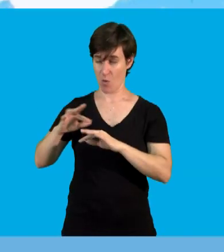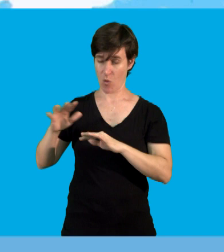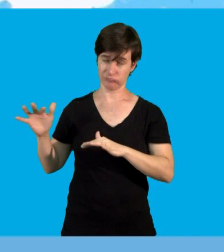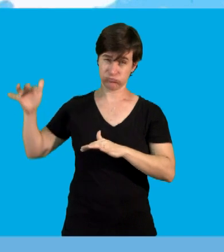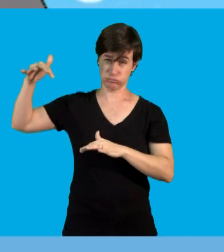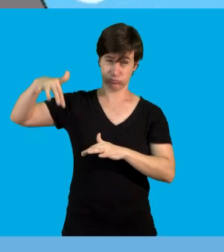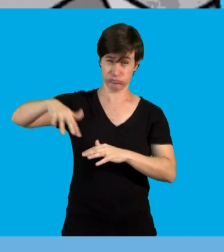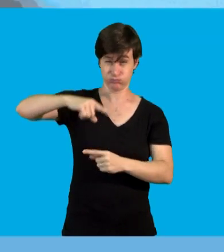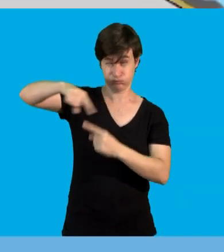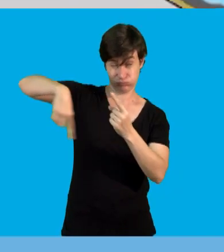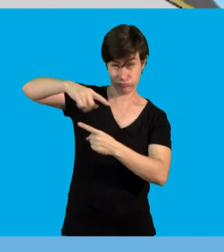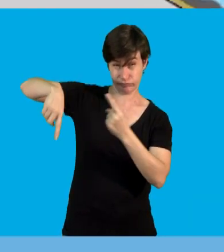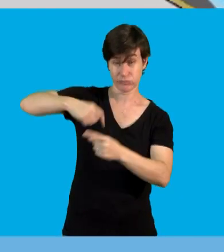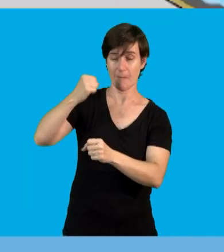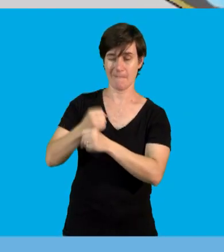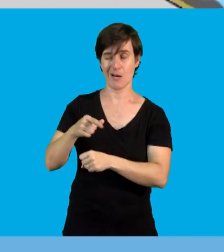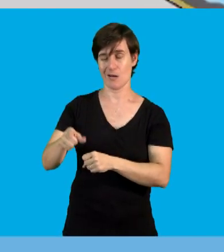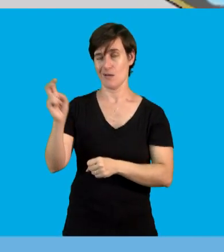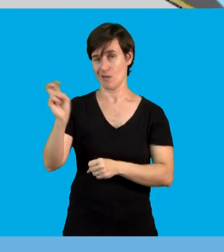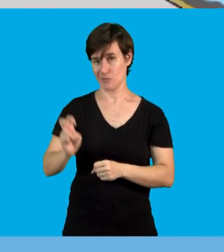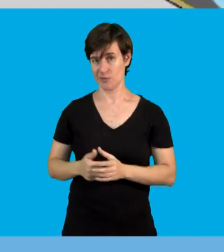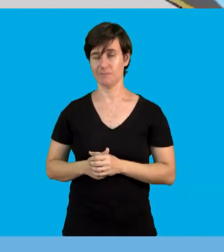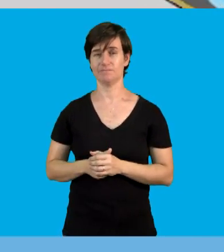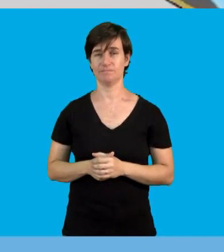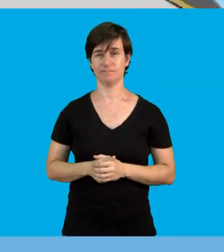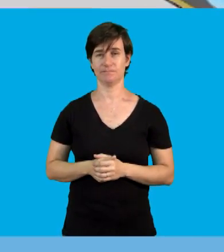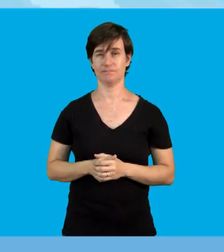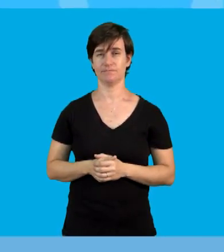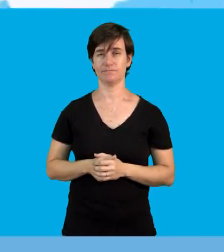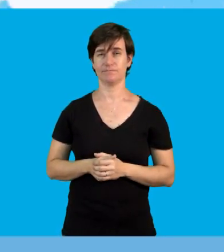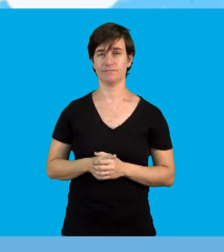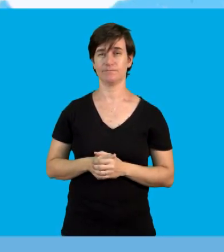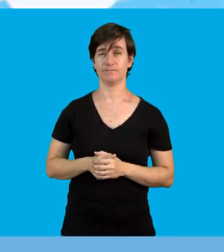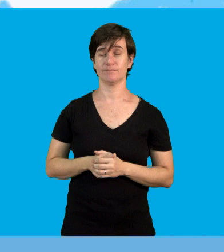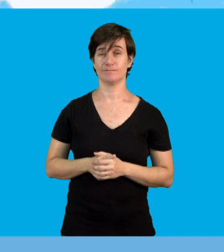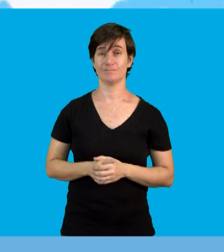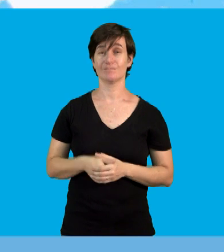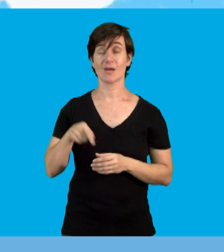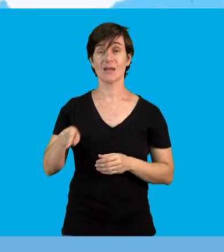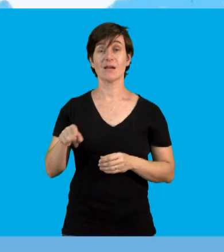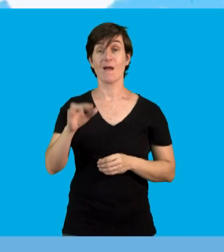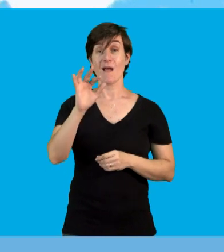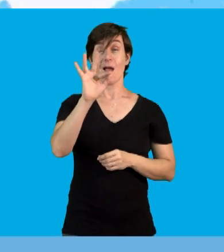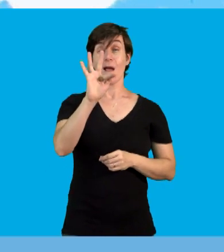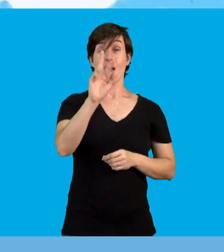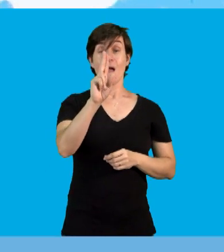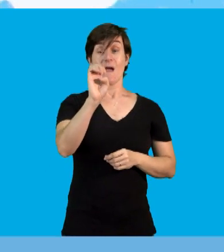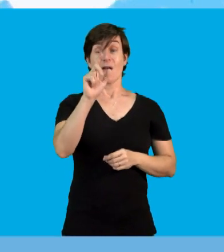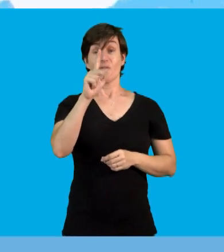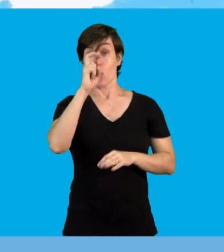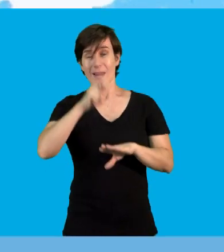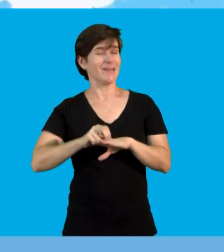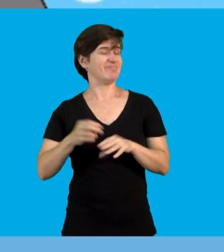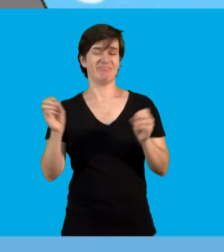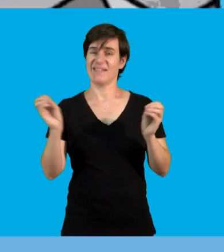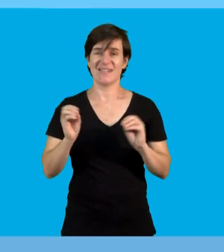a generator in order to generate the electricity. So the main advantage of this is there is no fuel that